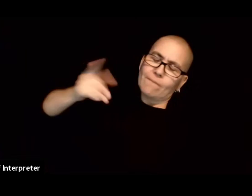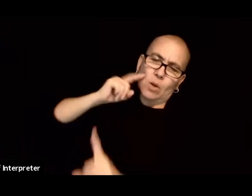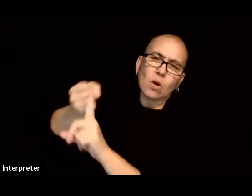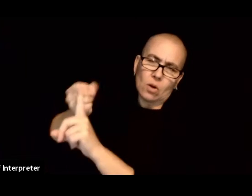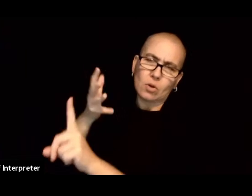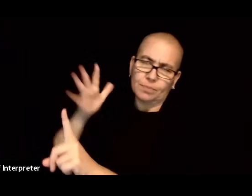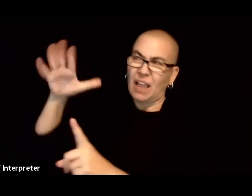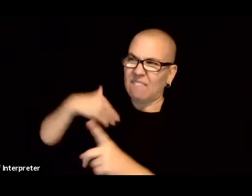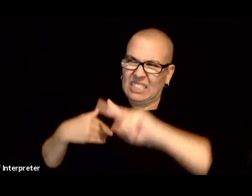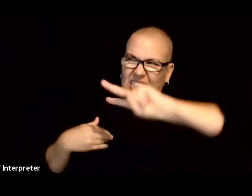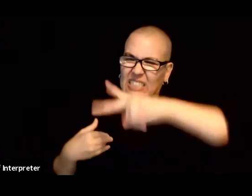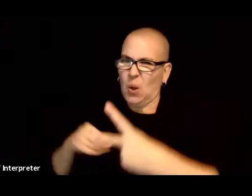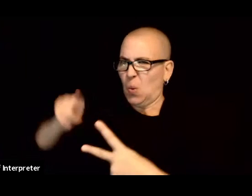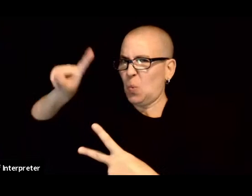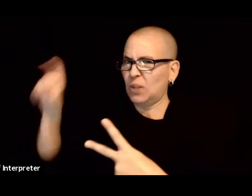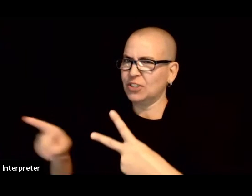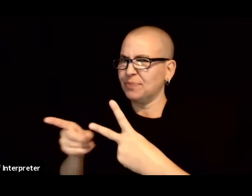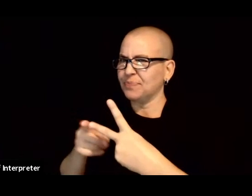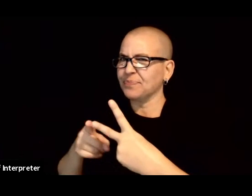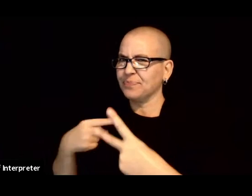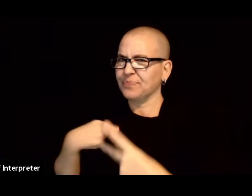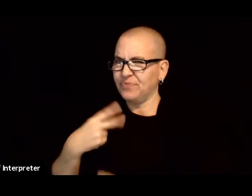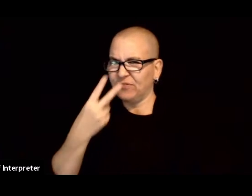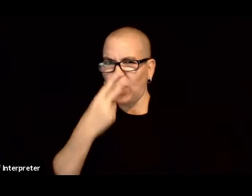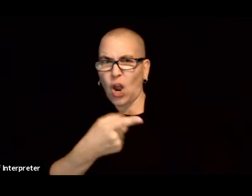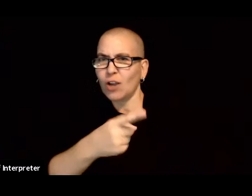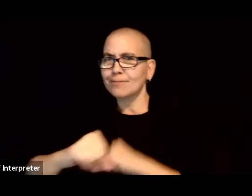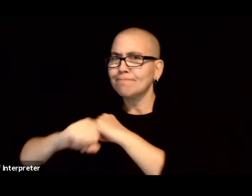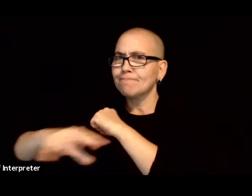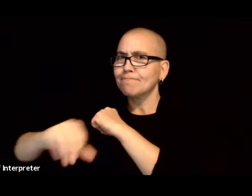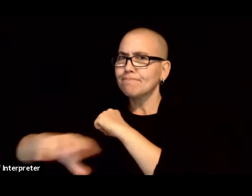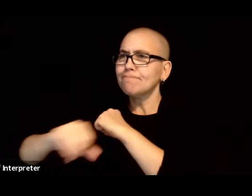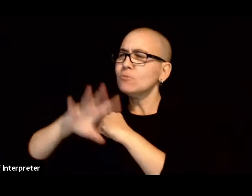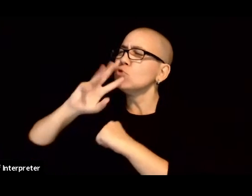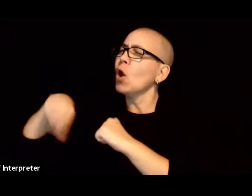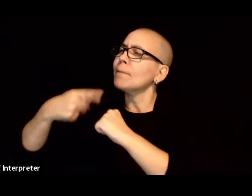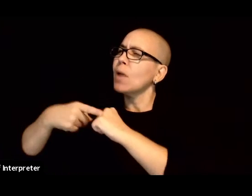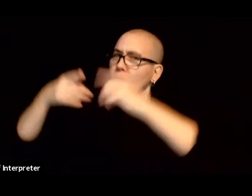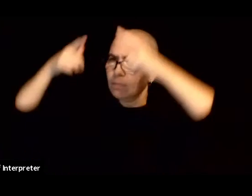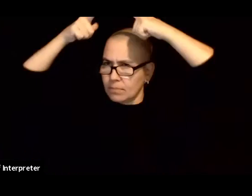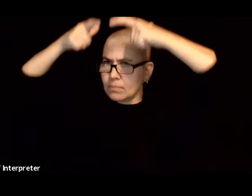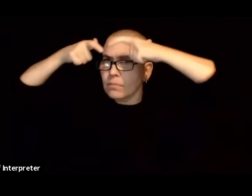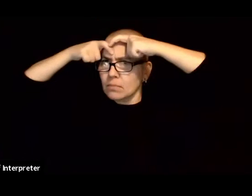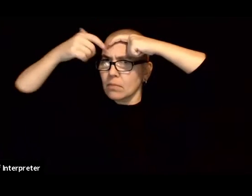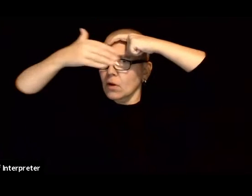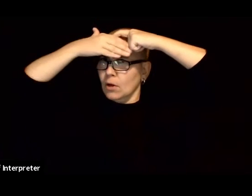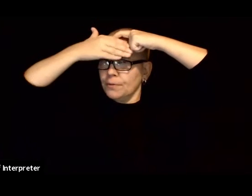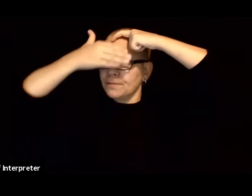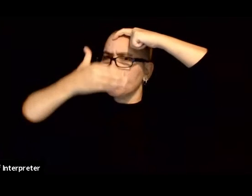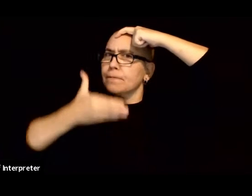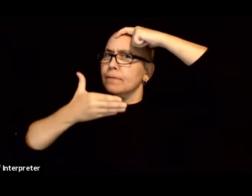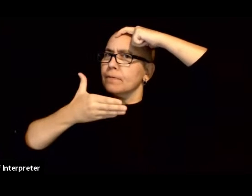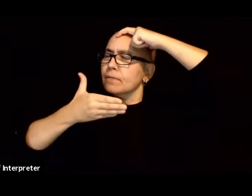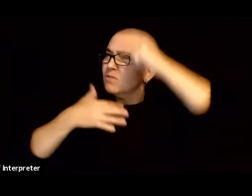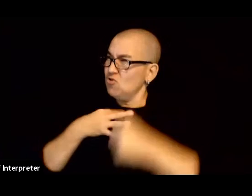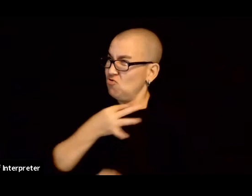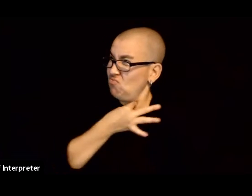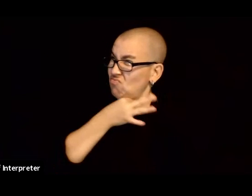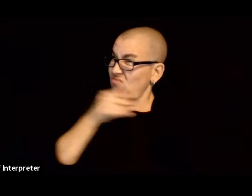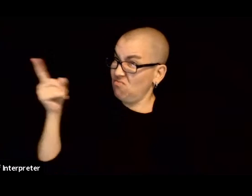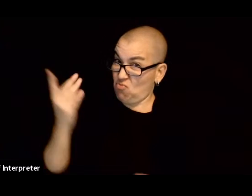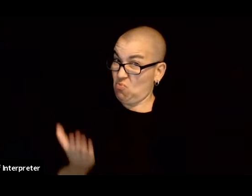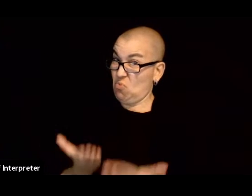face shields, and they're even recommending them for restaurants. And basically it rests on the server's neck and kind